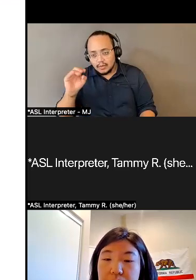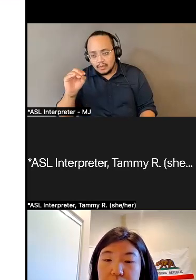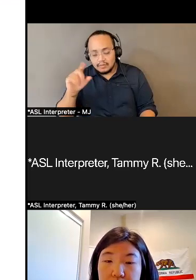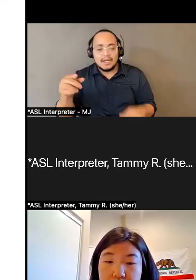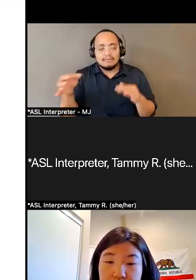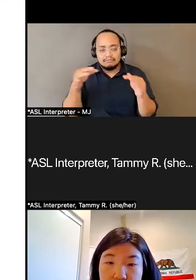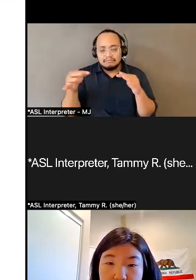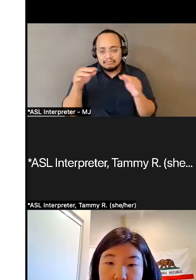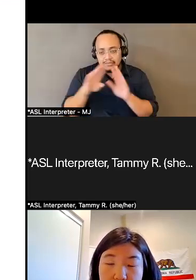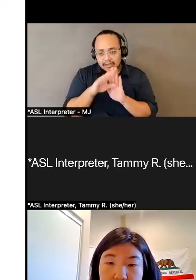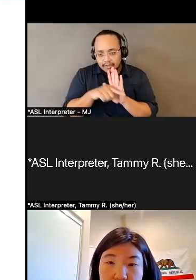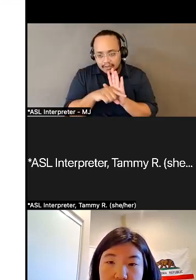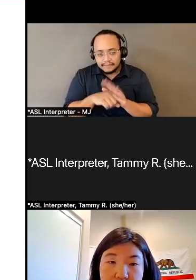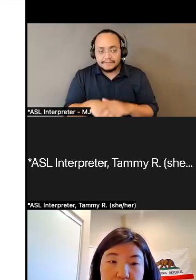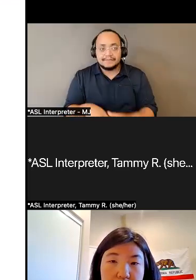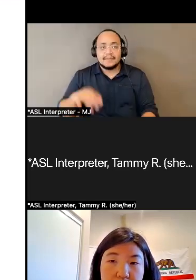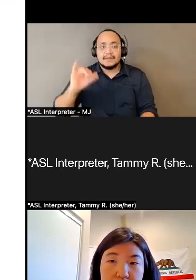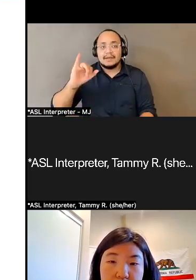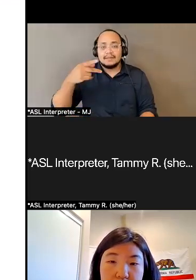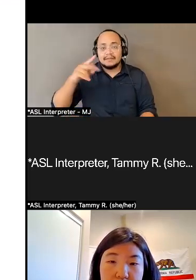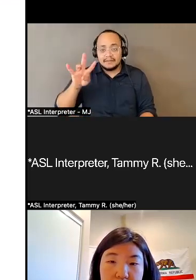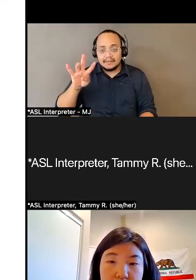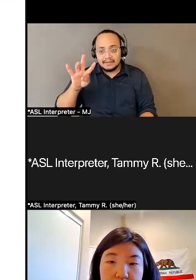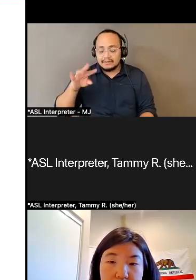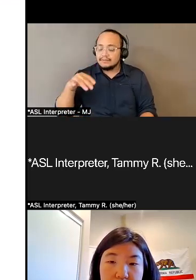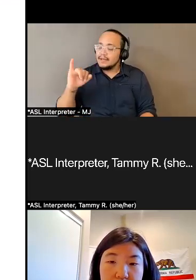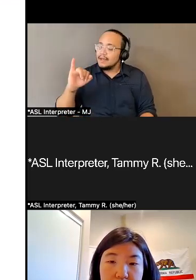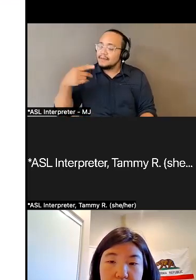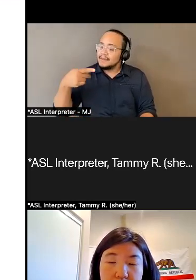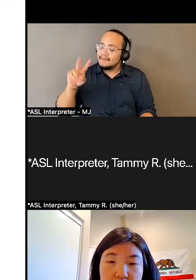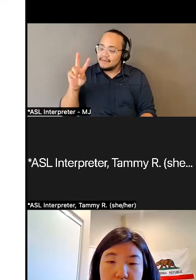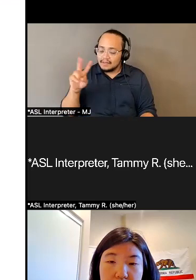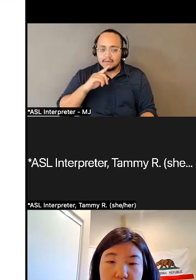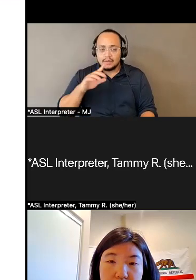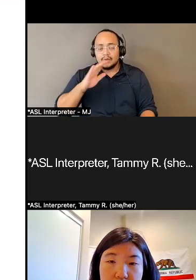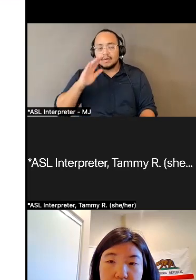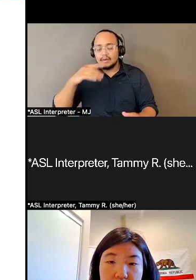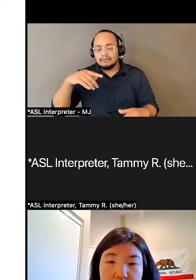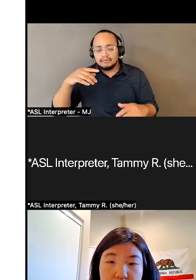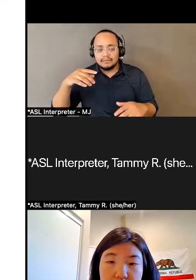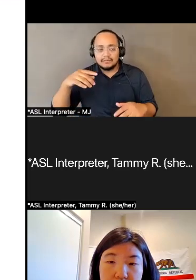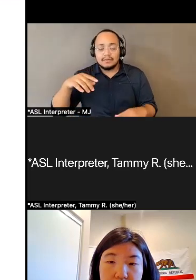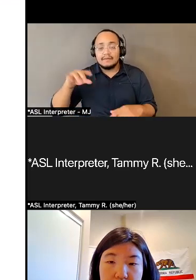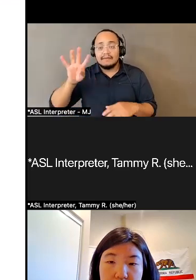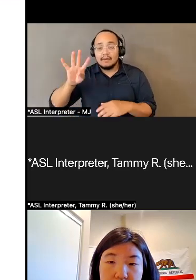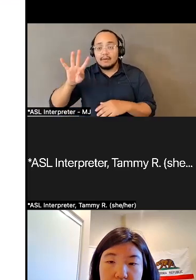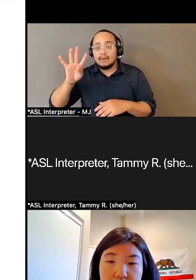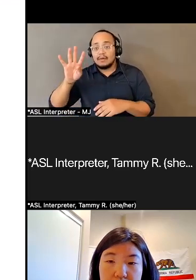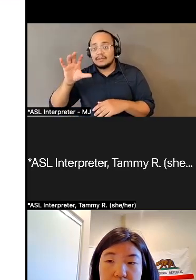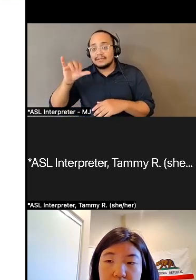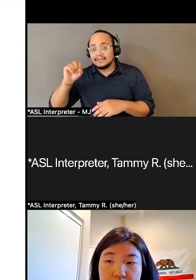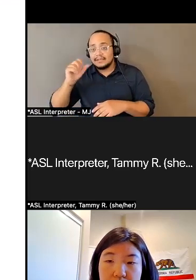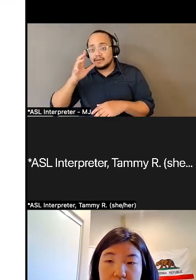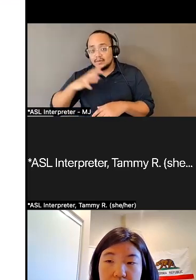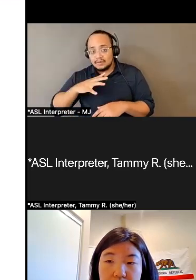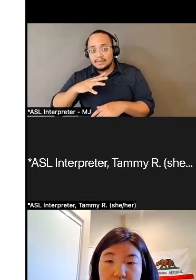background, intimate partner violence is extremely prevalent in the United States. 1 in 4 cisgendered women and 1 in